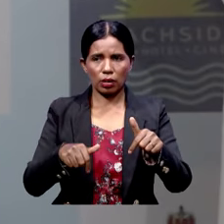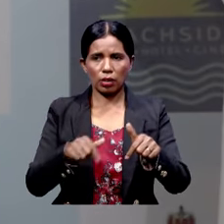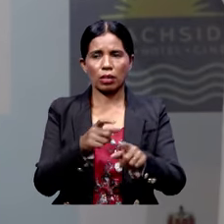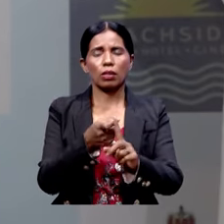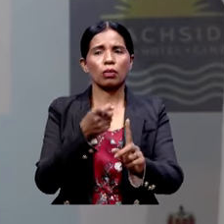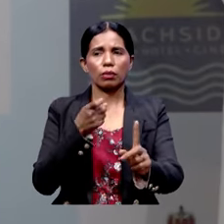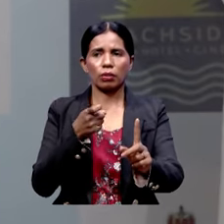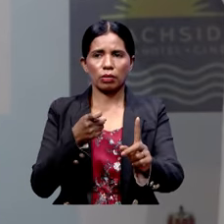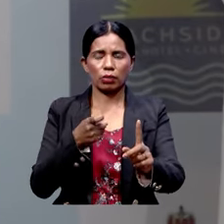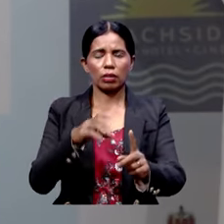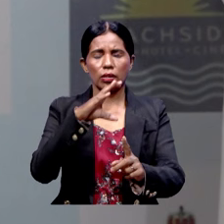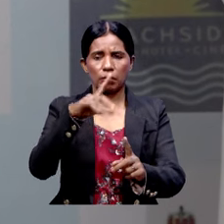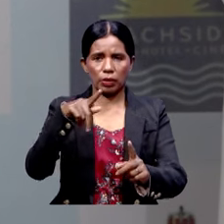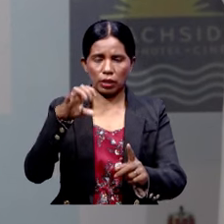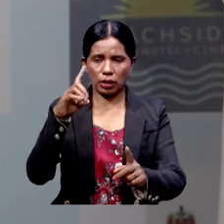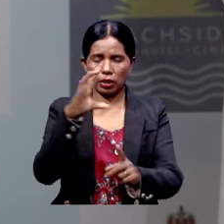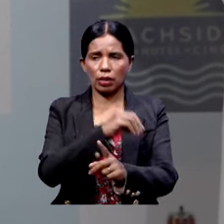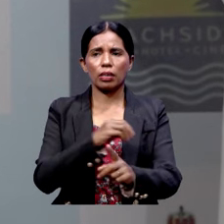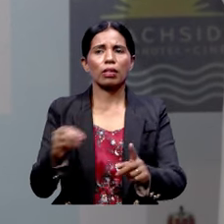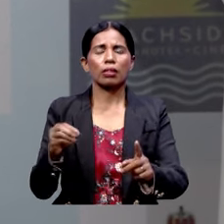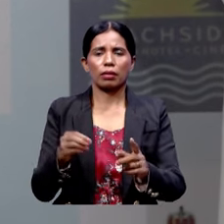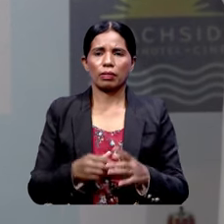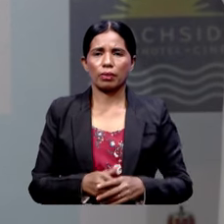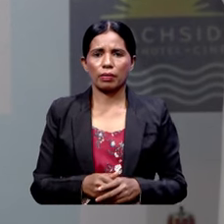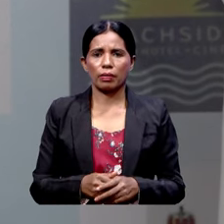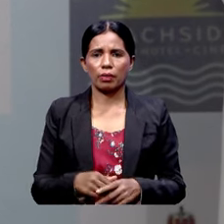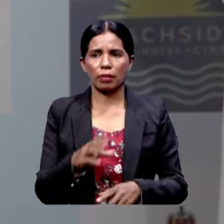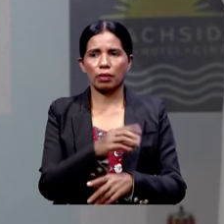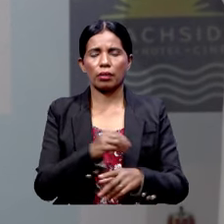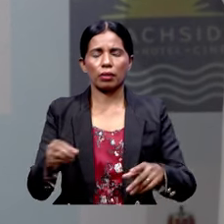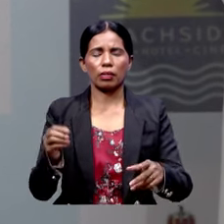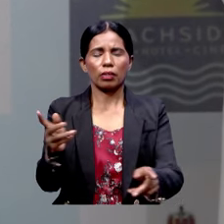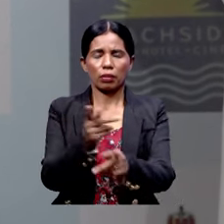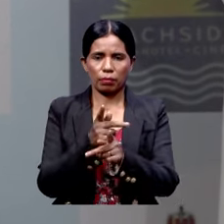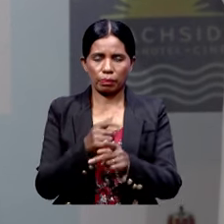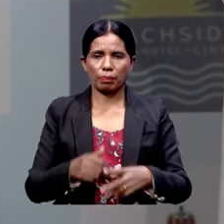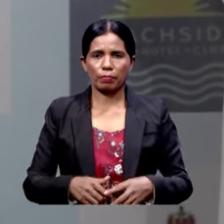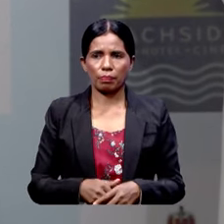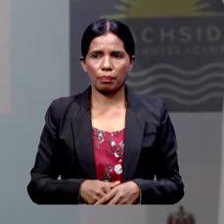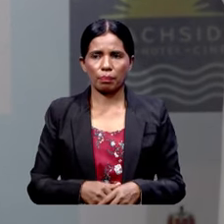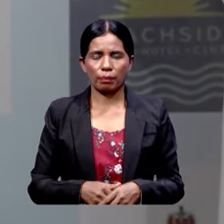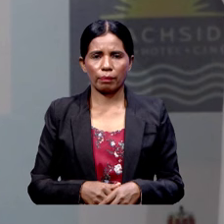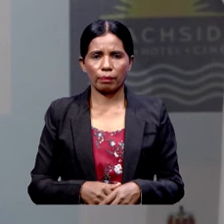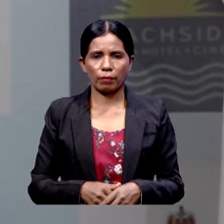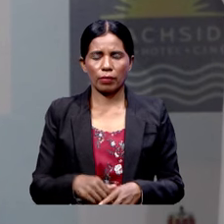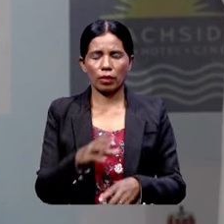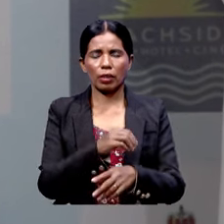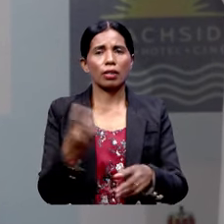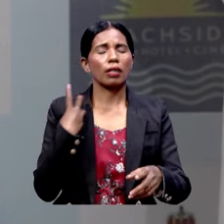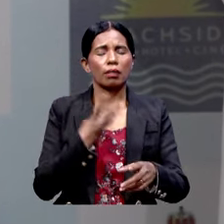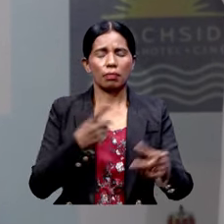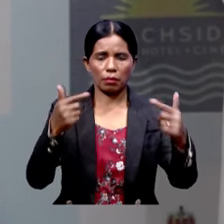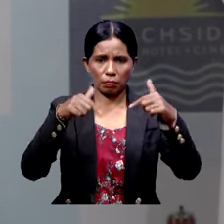the shipbuilding and also solar panel projects and also natural resources.